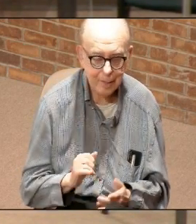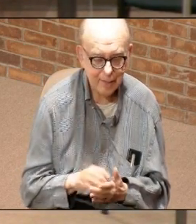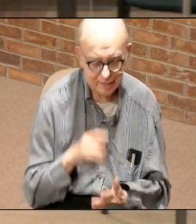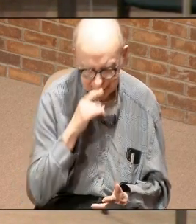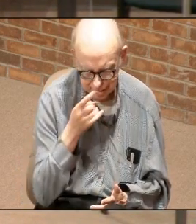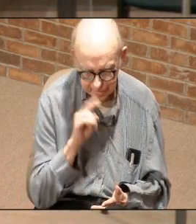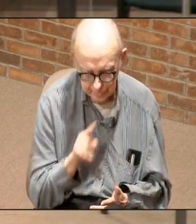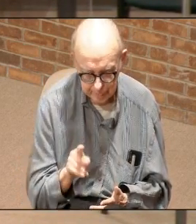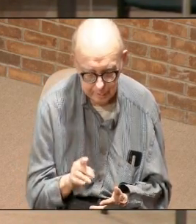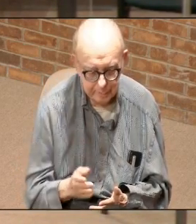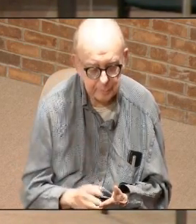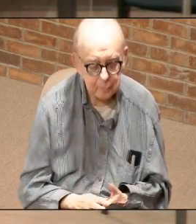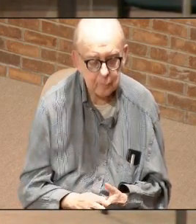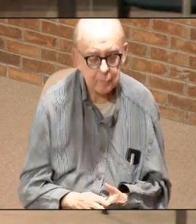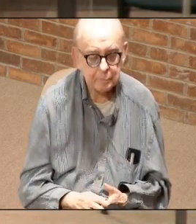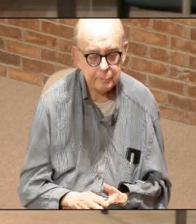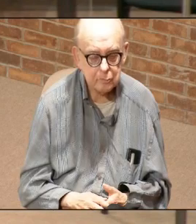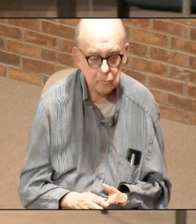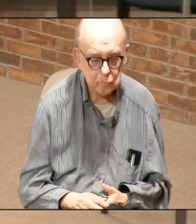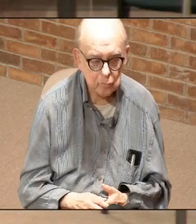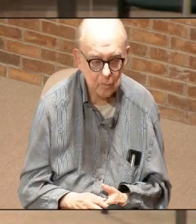kids.